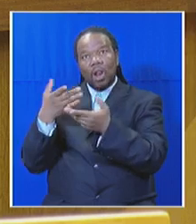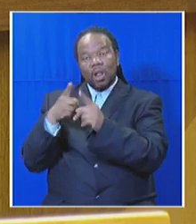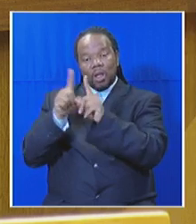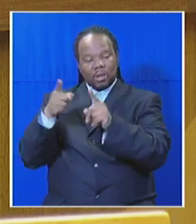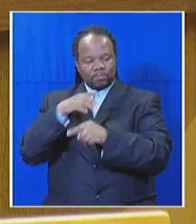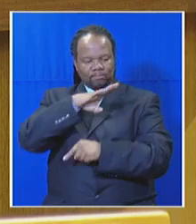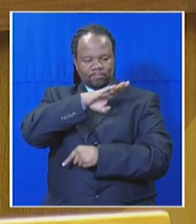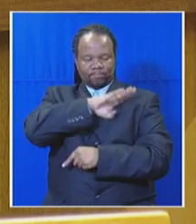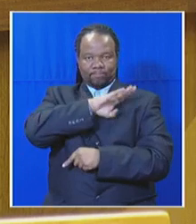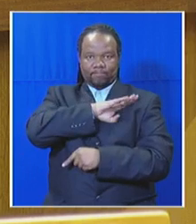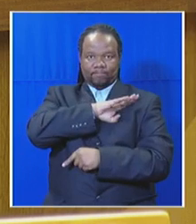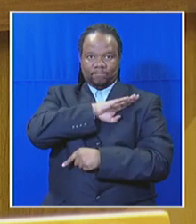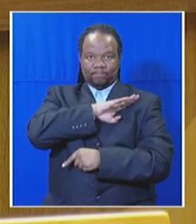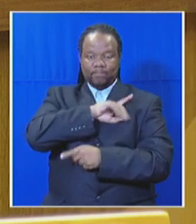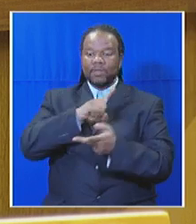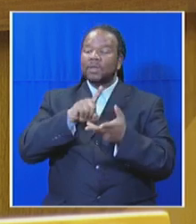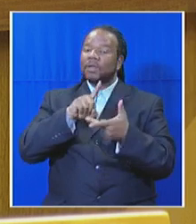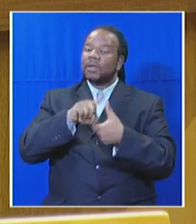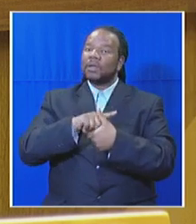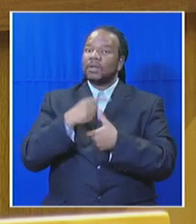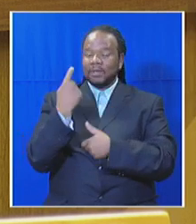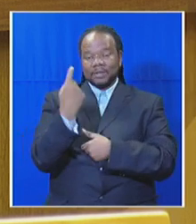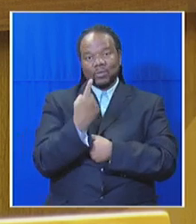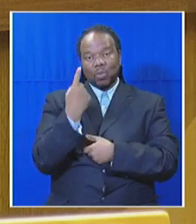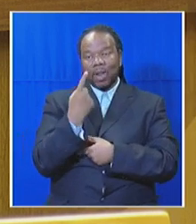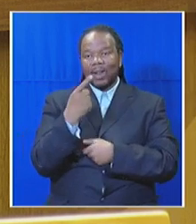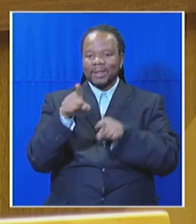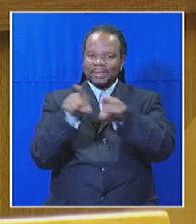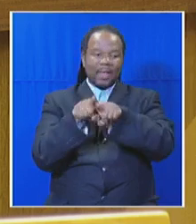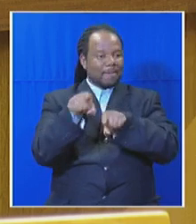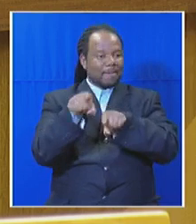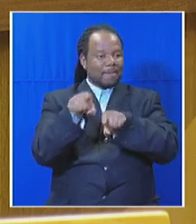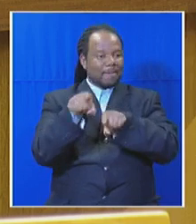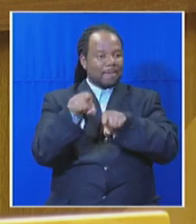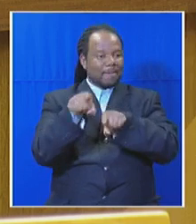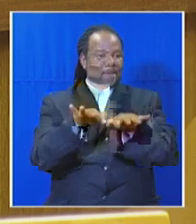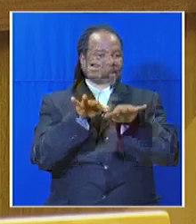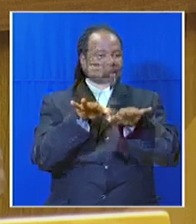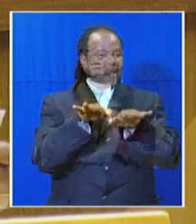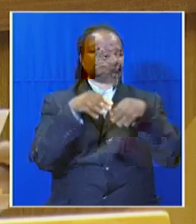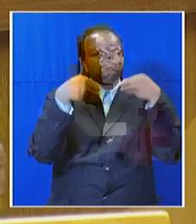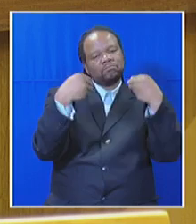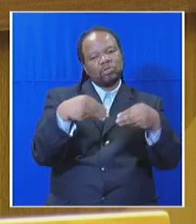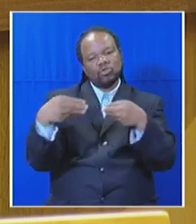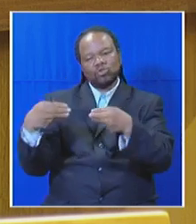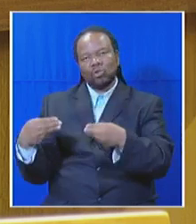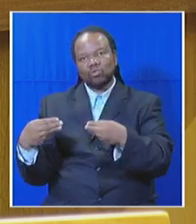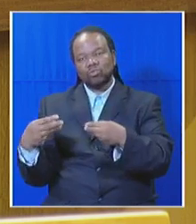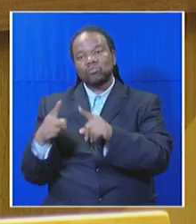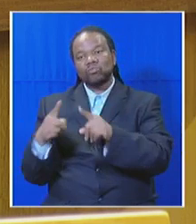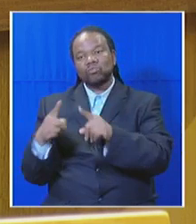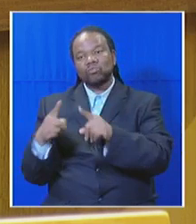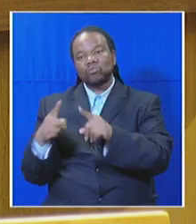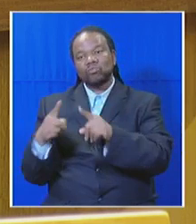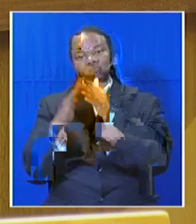humanitarian spheres, as well as among parliaments, business, and civil